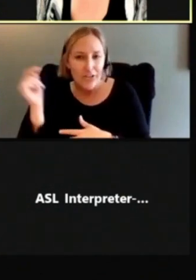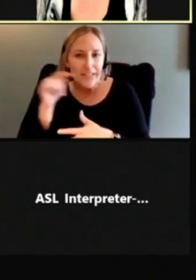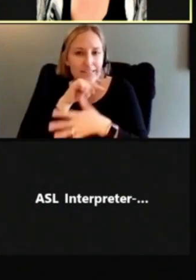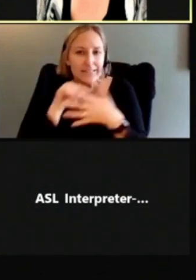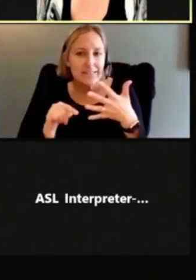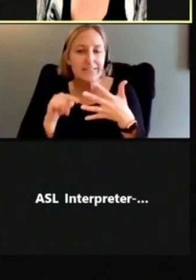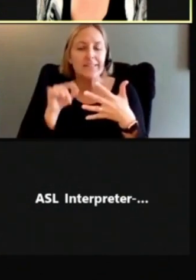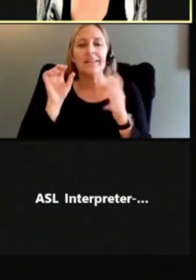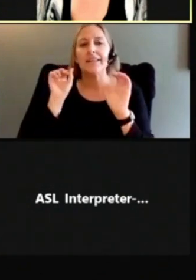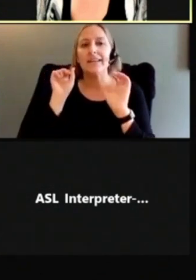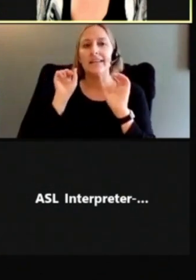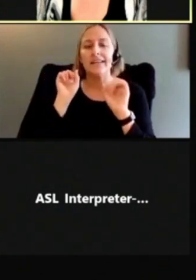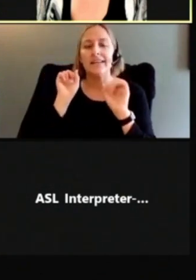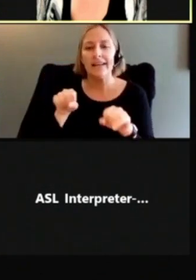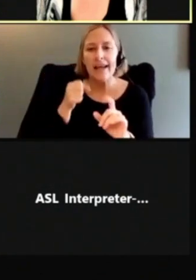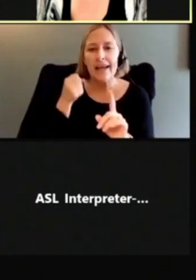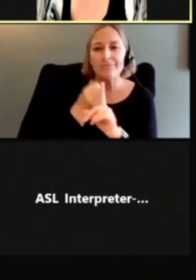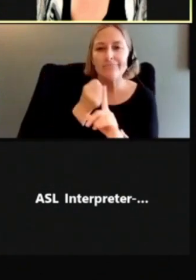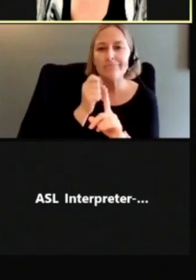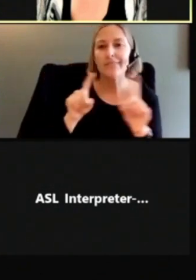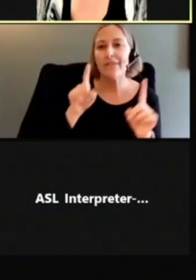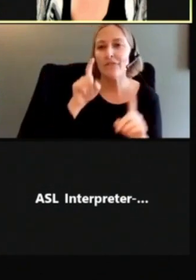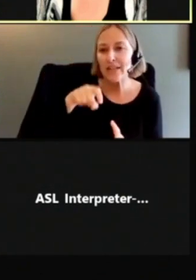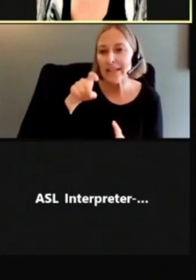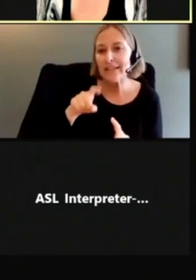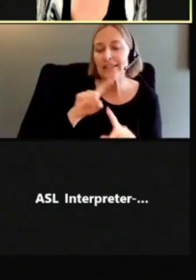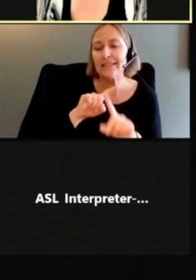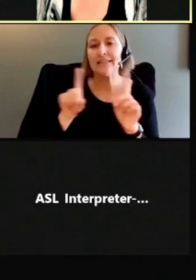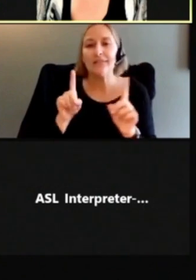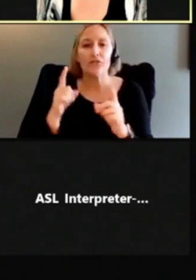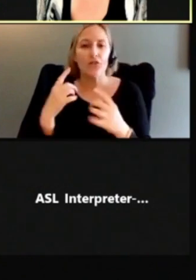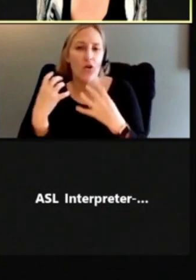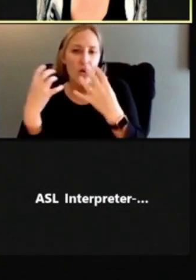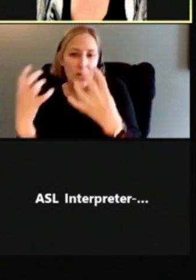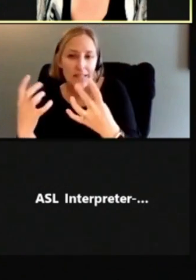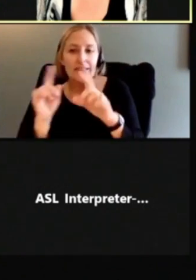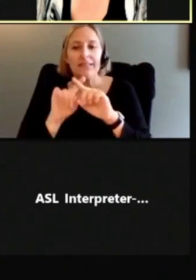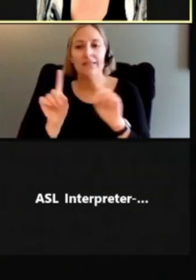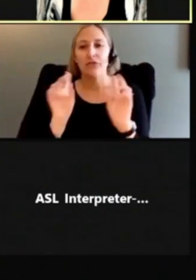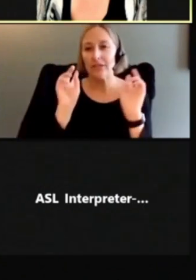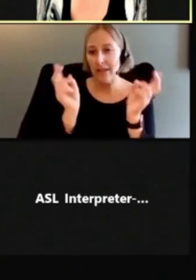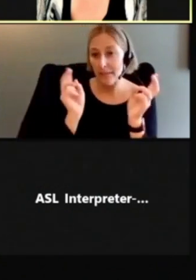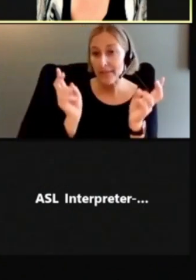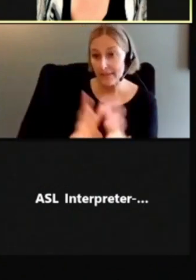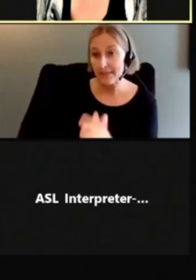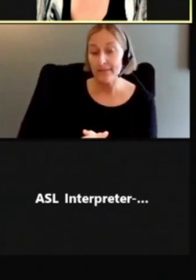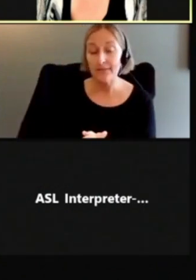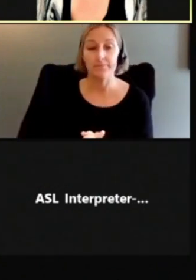different needs or different audiences or different topics.